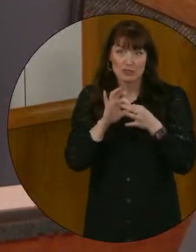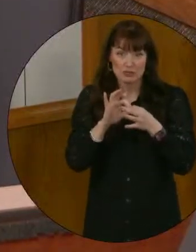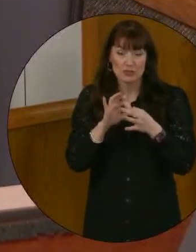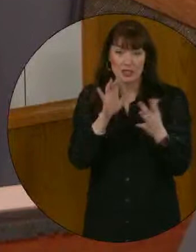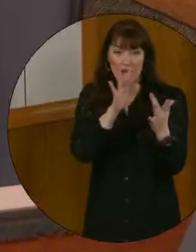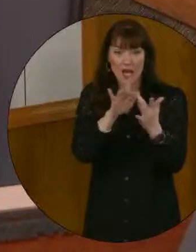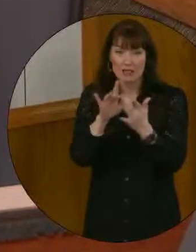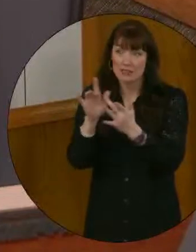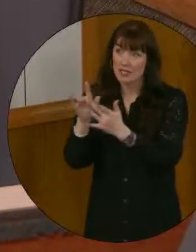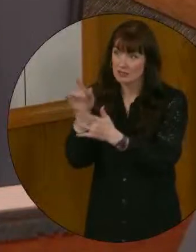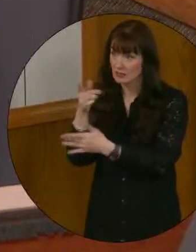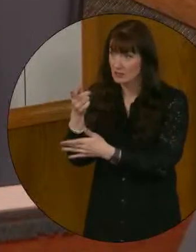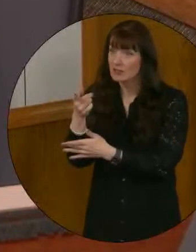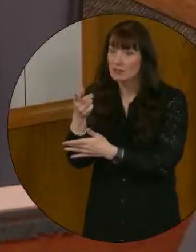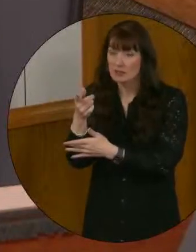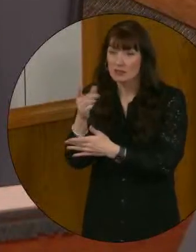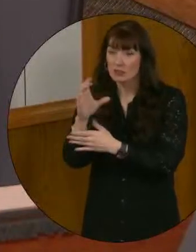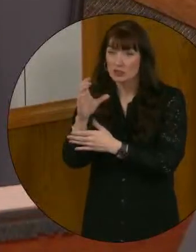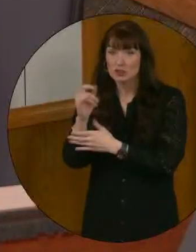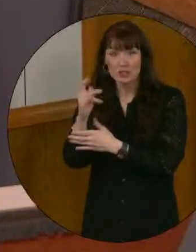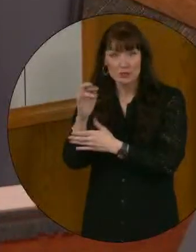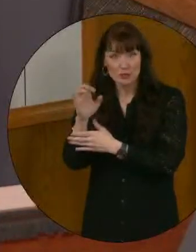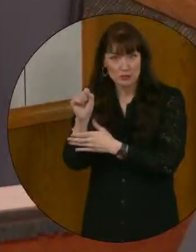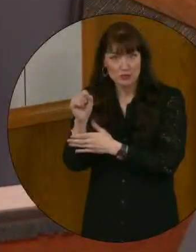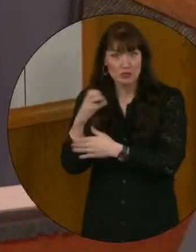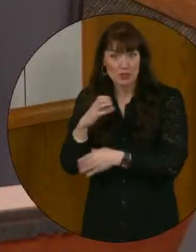to both the chambers,